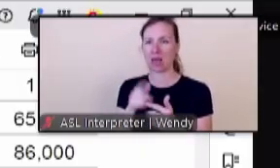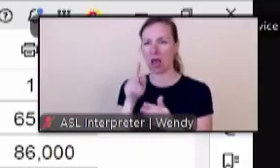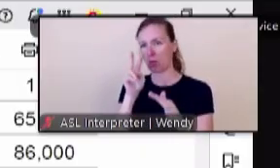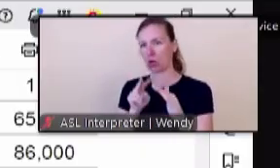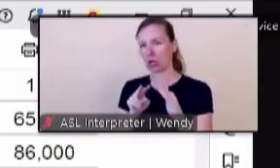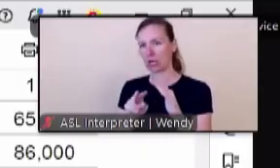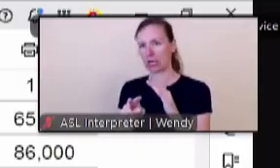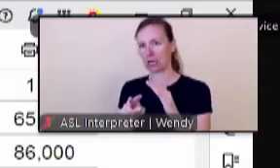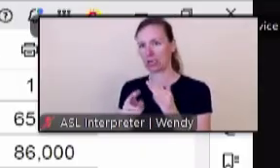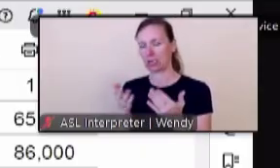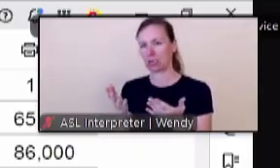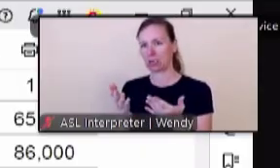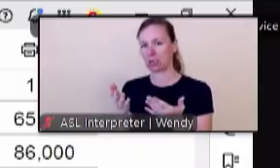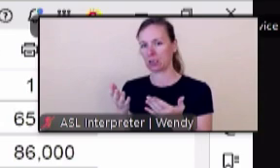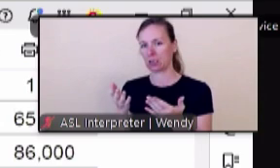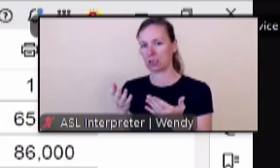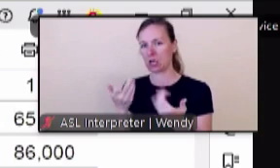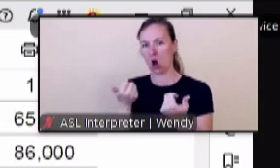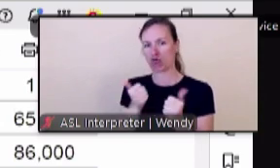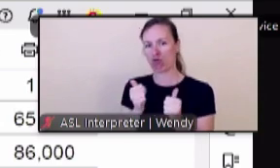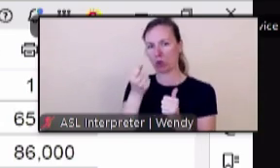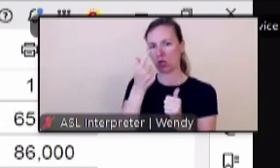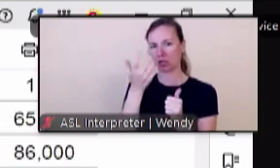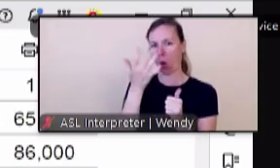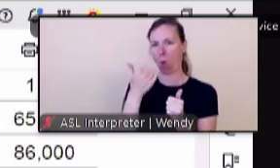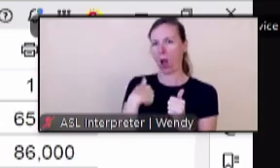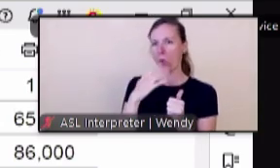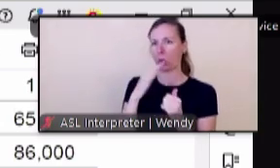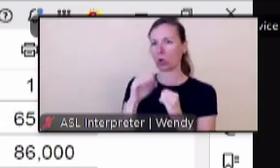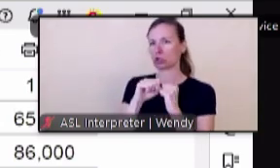why we would then stretch to